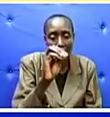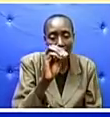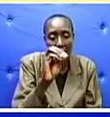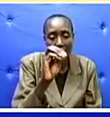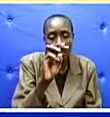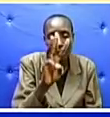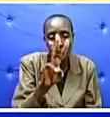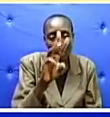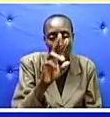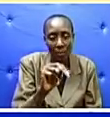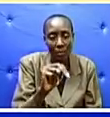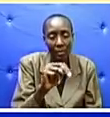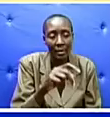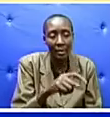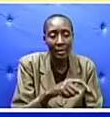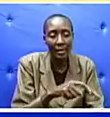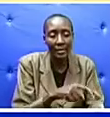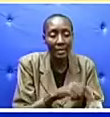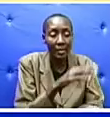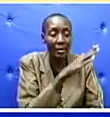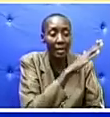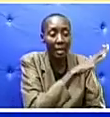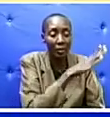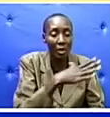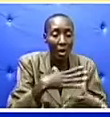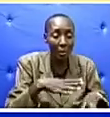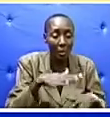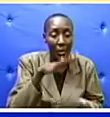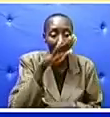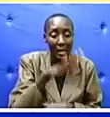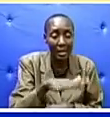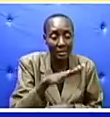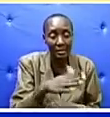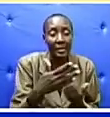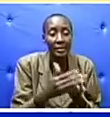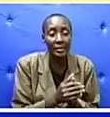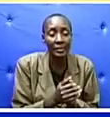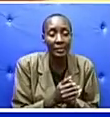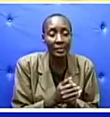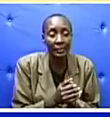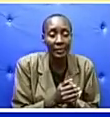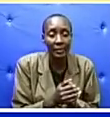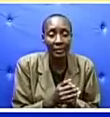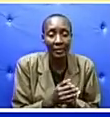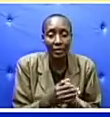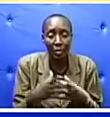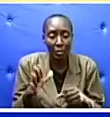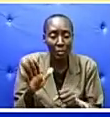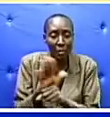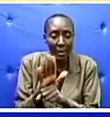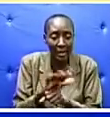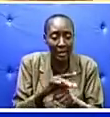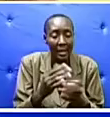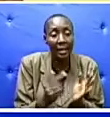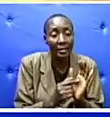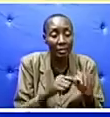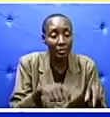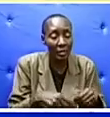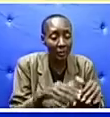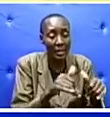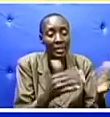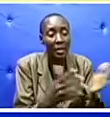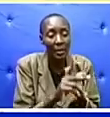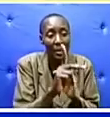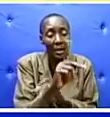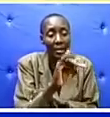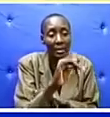go at the stage in the evening, the coffee time is almost there. It's so like crowded. I live in Kitengela, for example. Mm-hmm. I live in